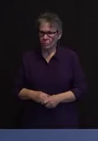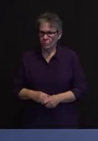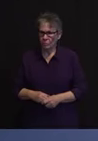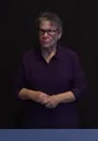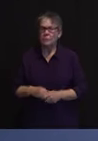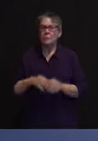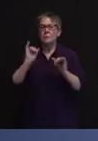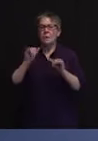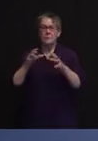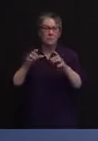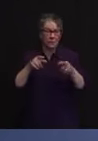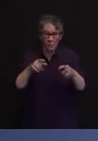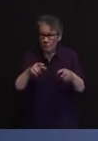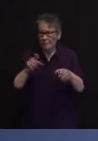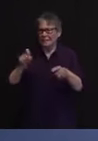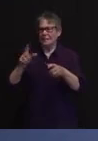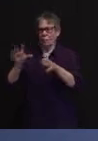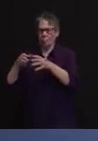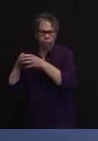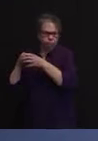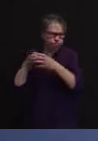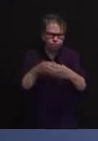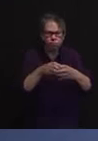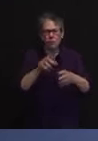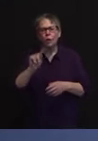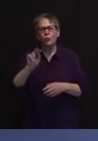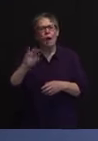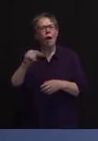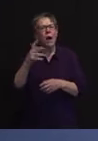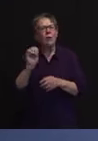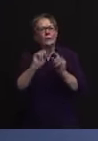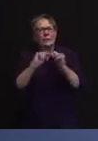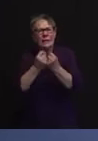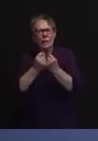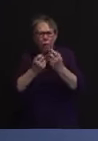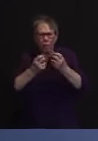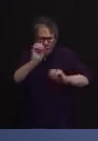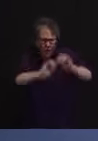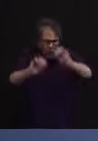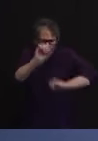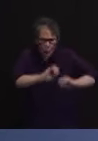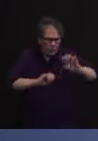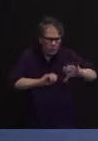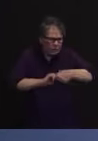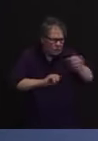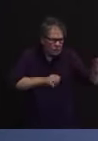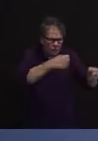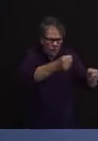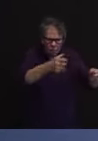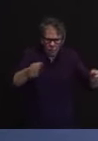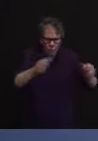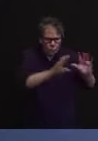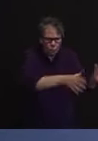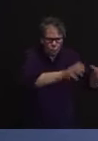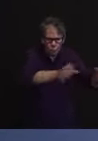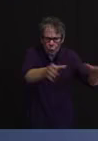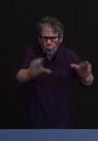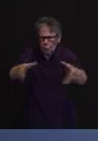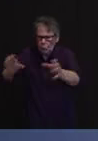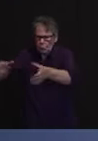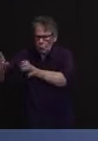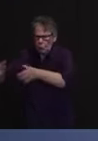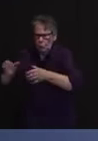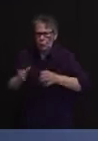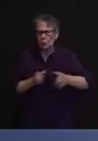resources, and 3 reassessment criteria to determine whether the ongoing provision of critical care